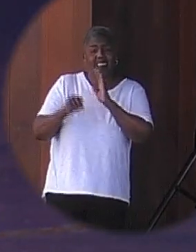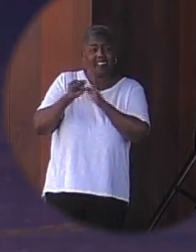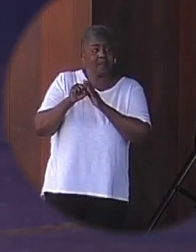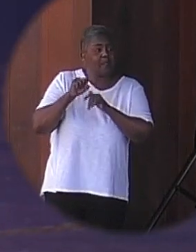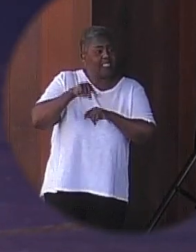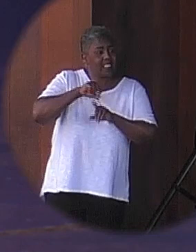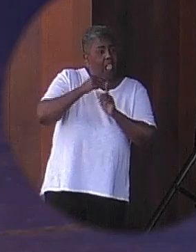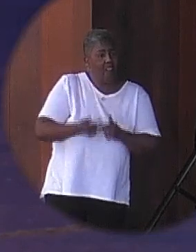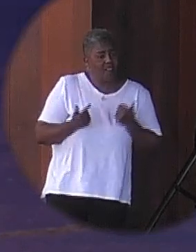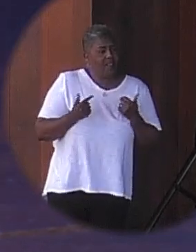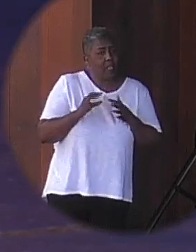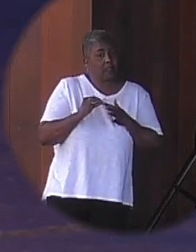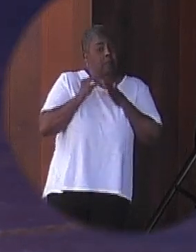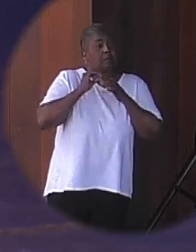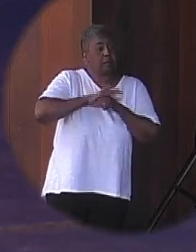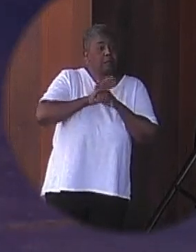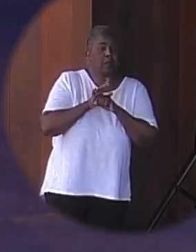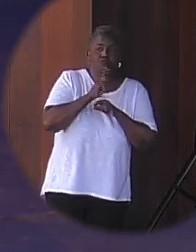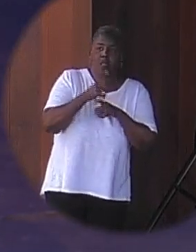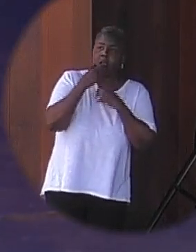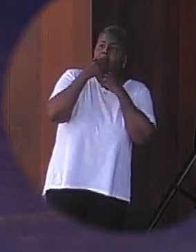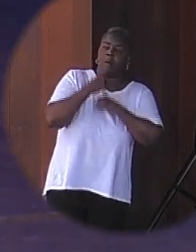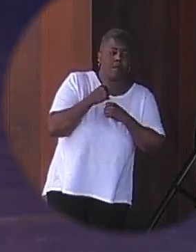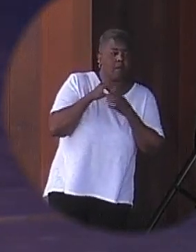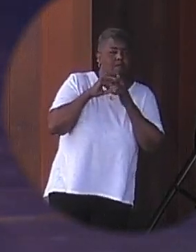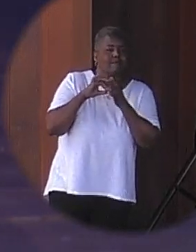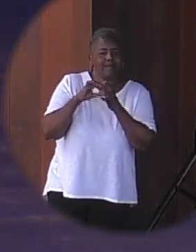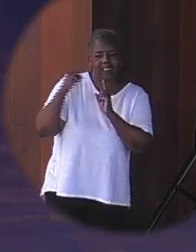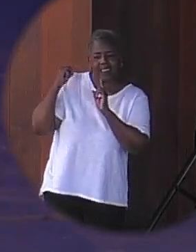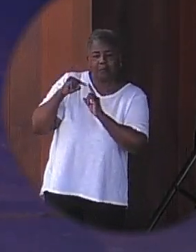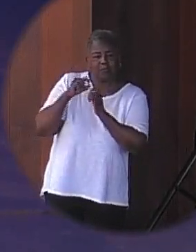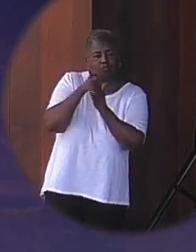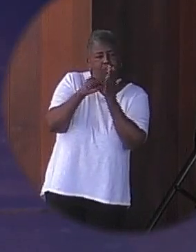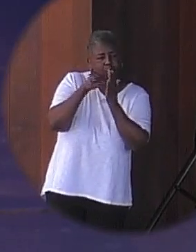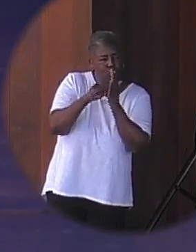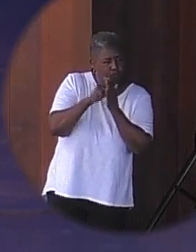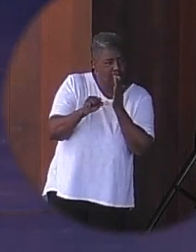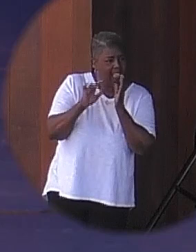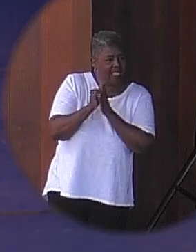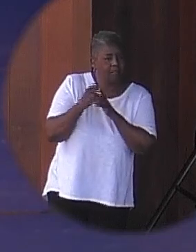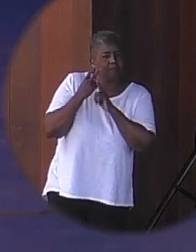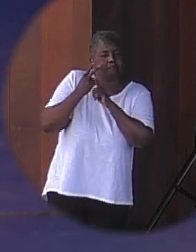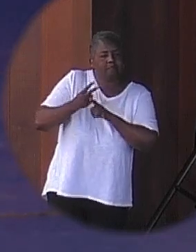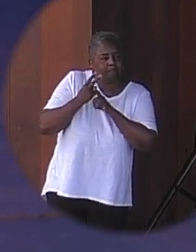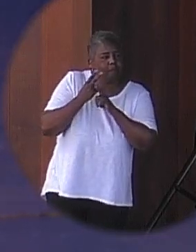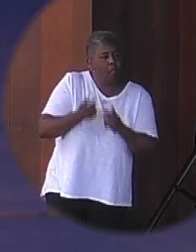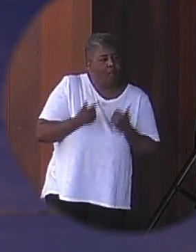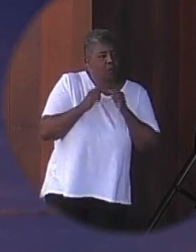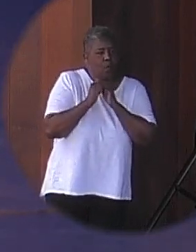pandemic, we've held on tight to certain scriptures that have held our lives together.